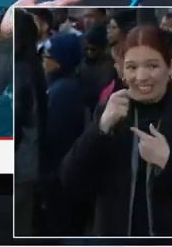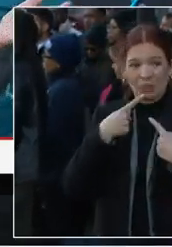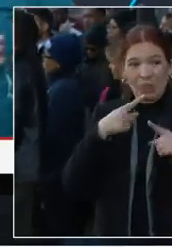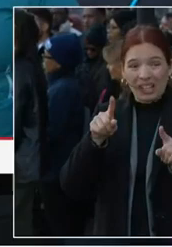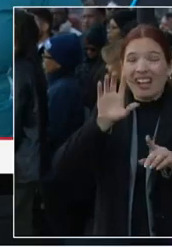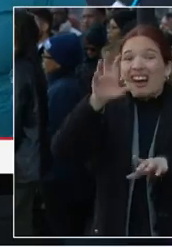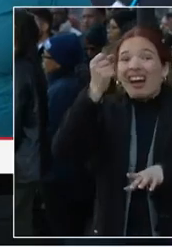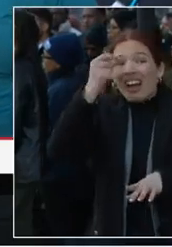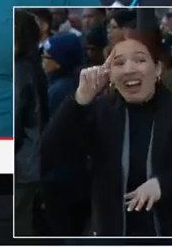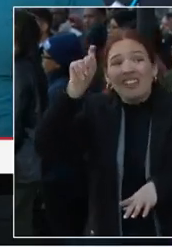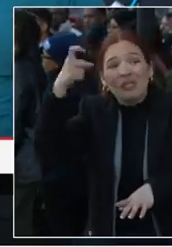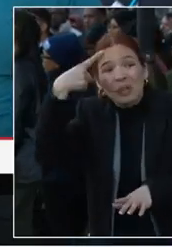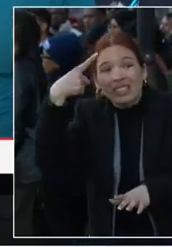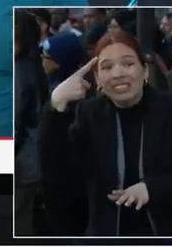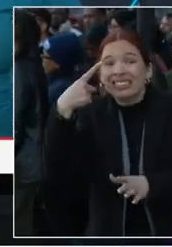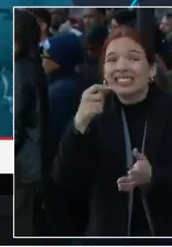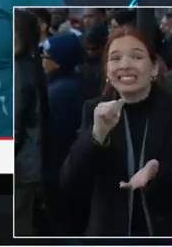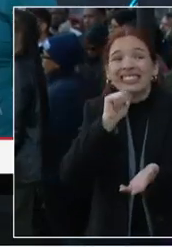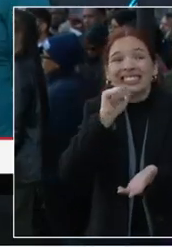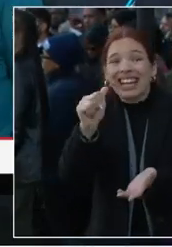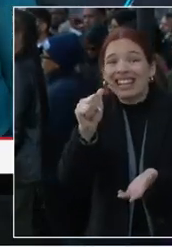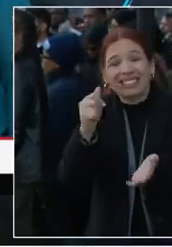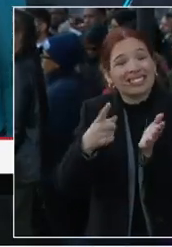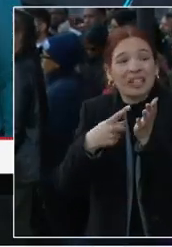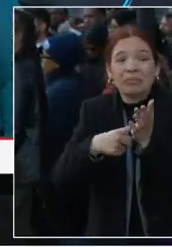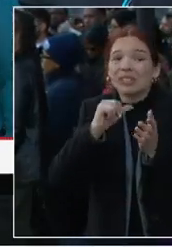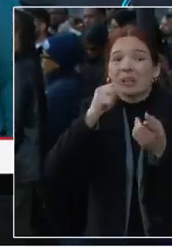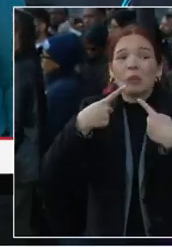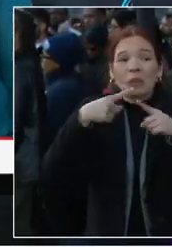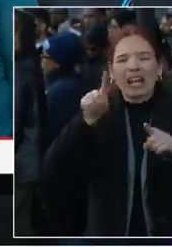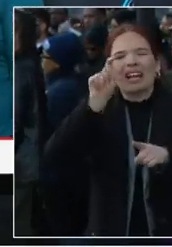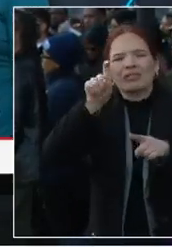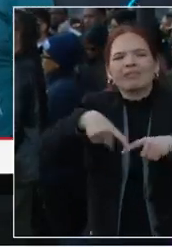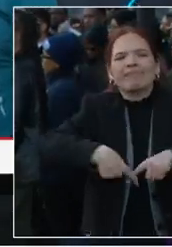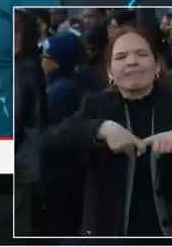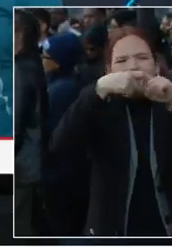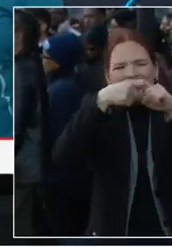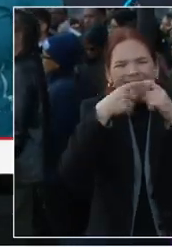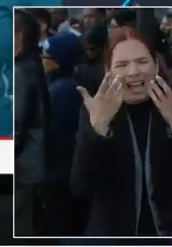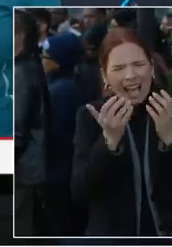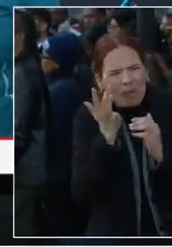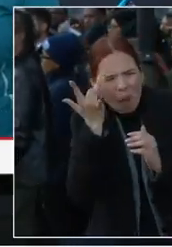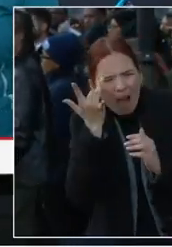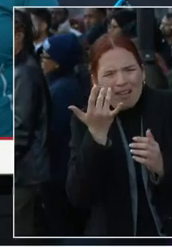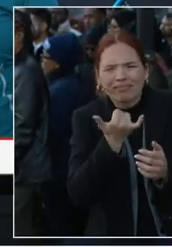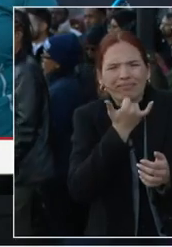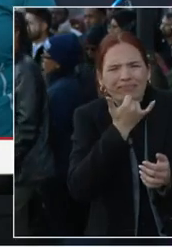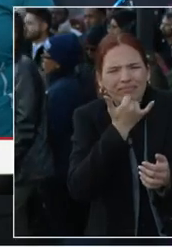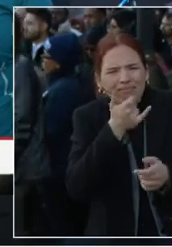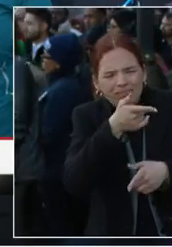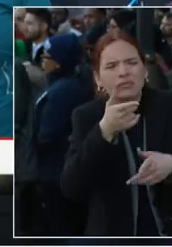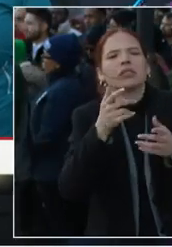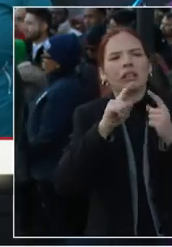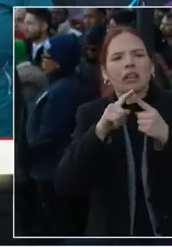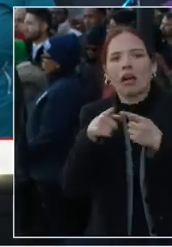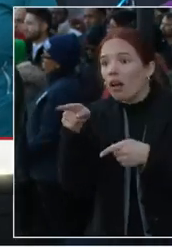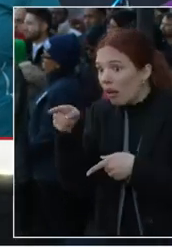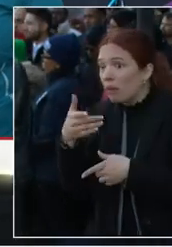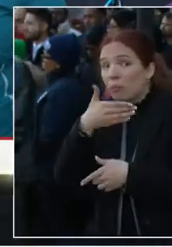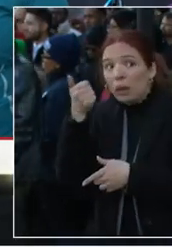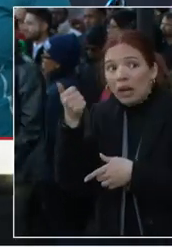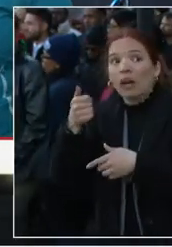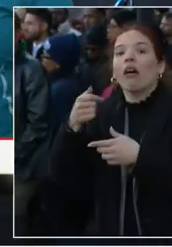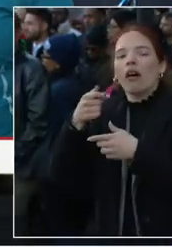things that aren't working. We have to stop them and fix them and double down on the things that do work. We are